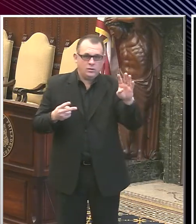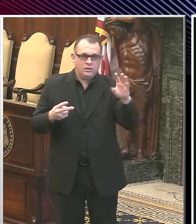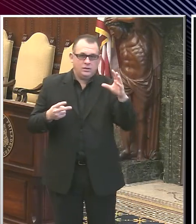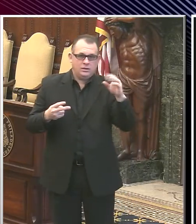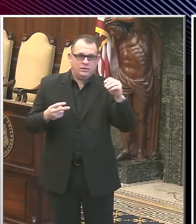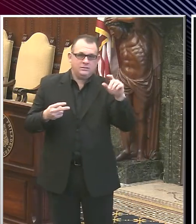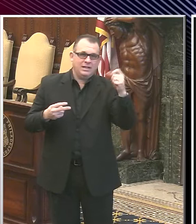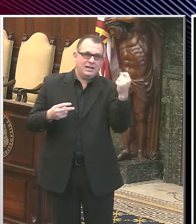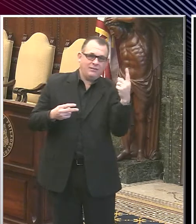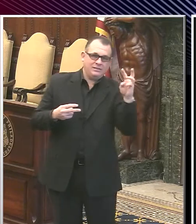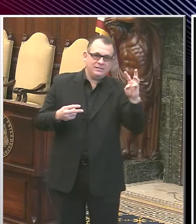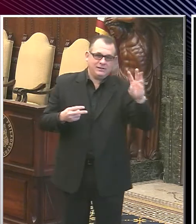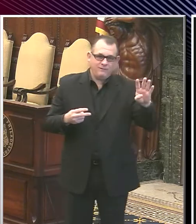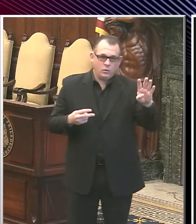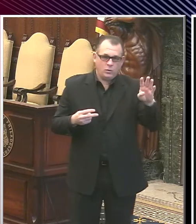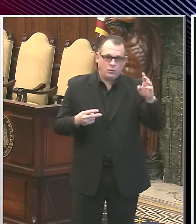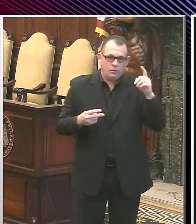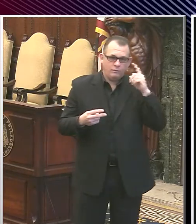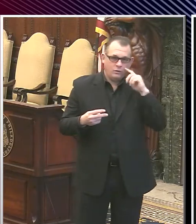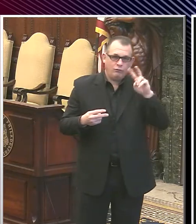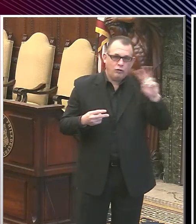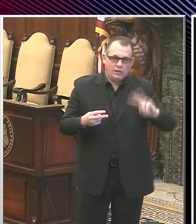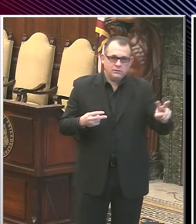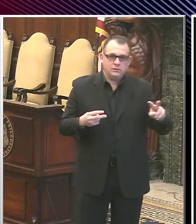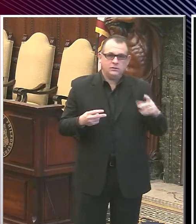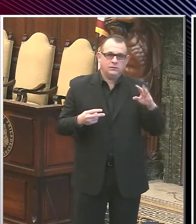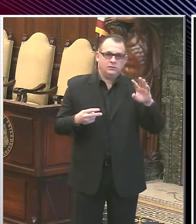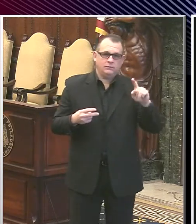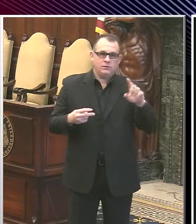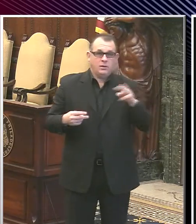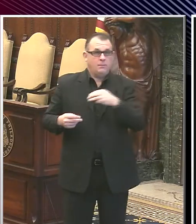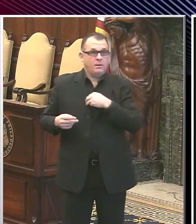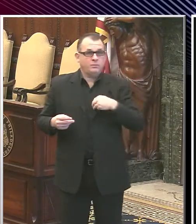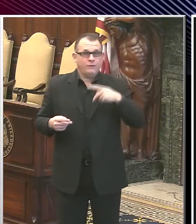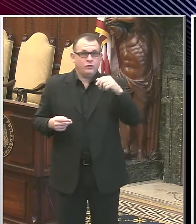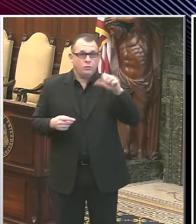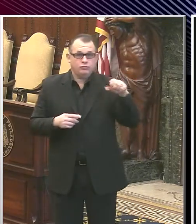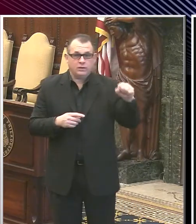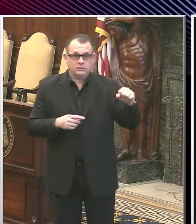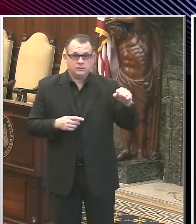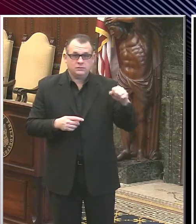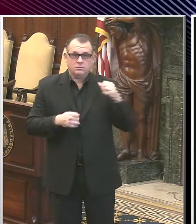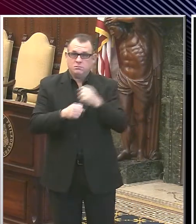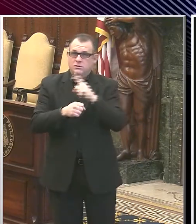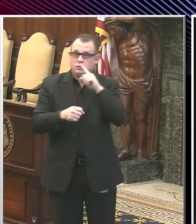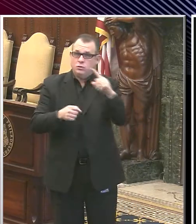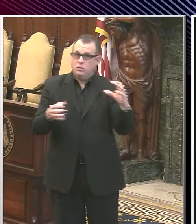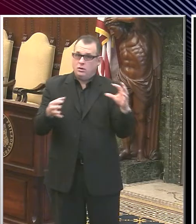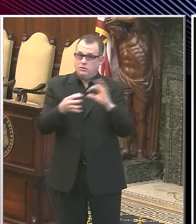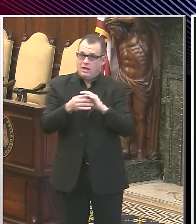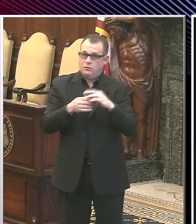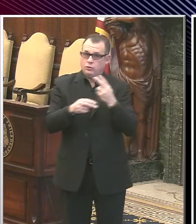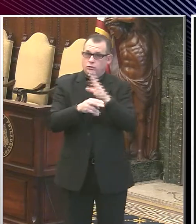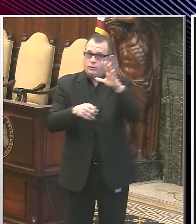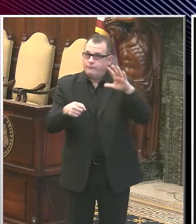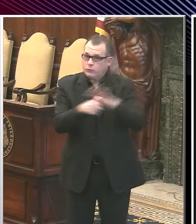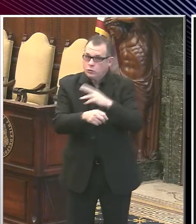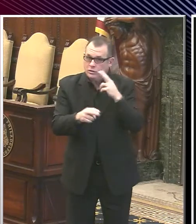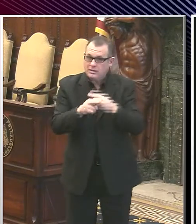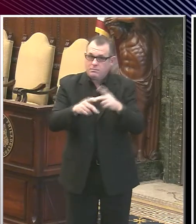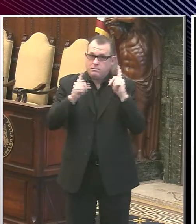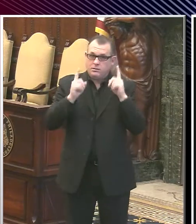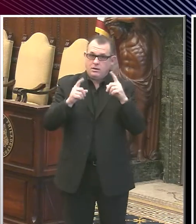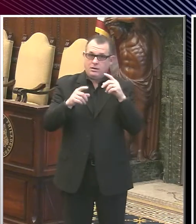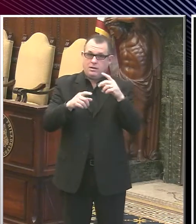1164, or Verizon Channel 40 and 41. If you are a member of the press, please make sure that your login includes your full